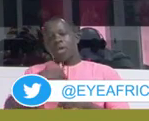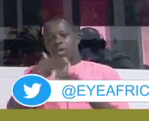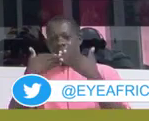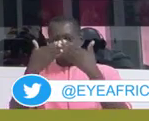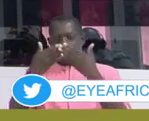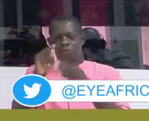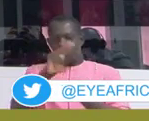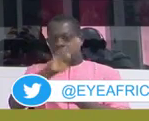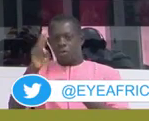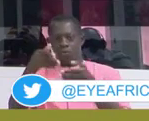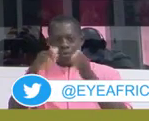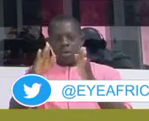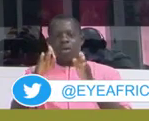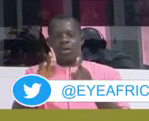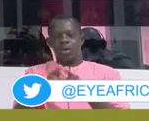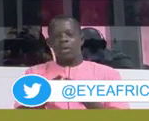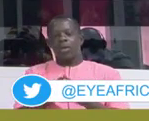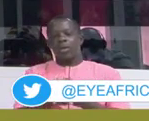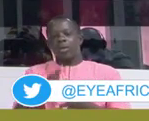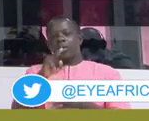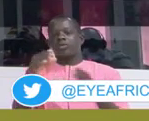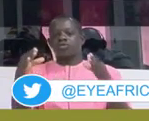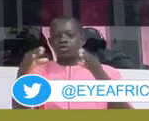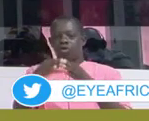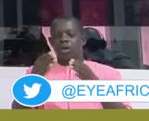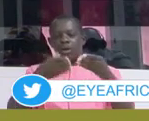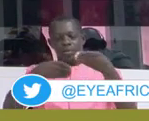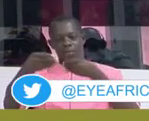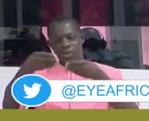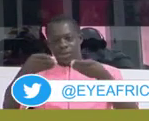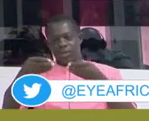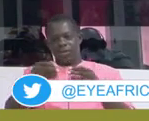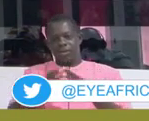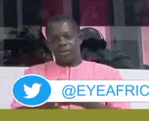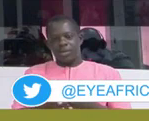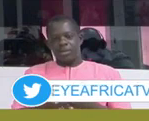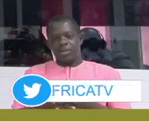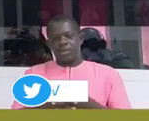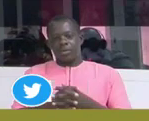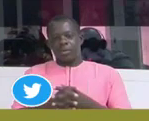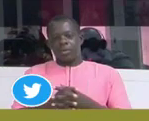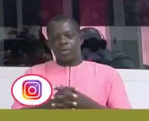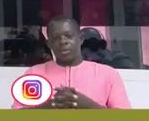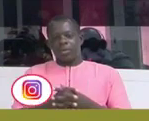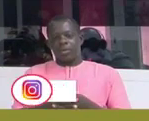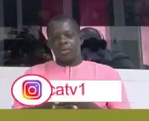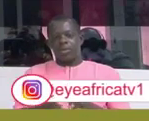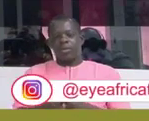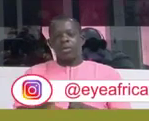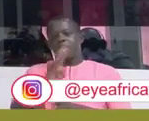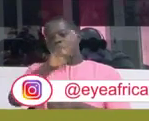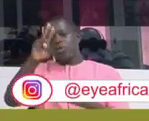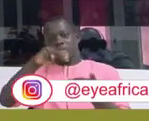Okay. I said to him, it's not like that. This is a joint